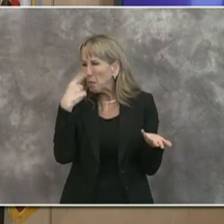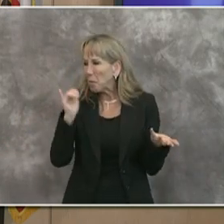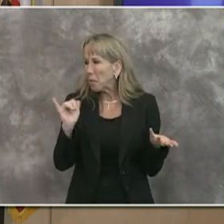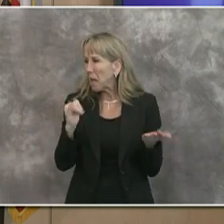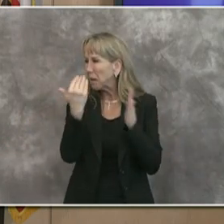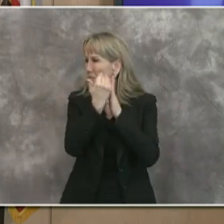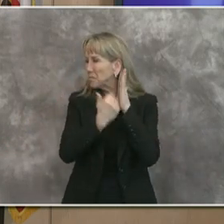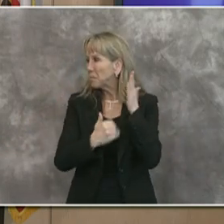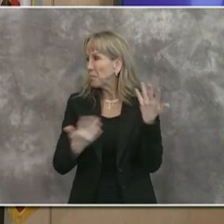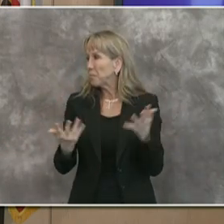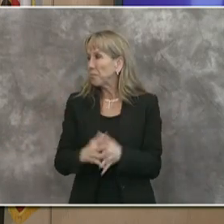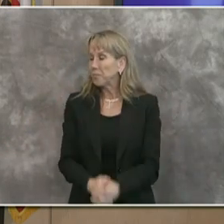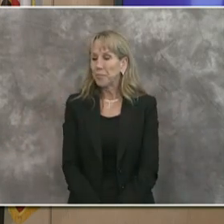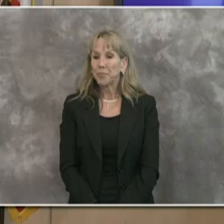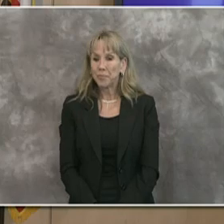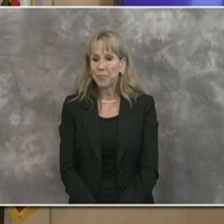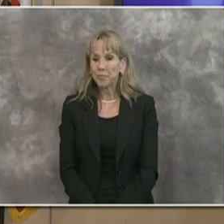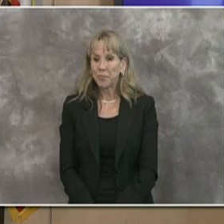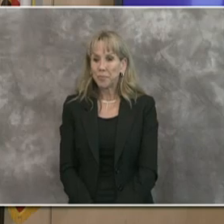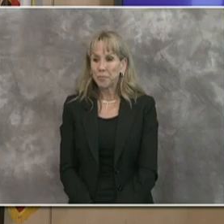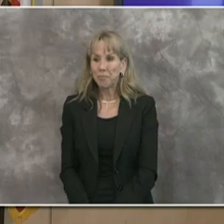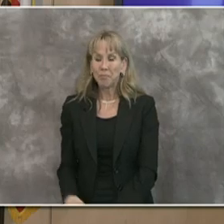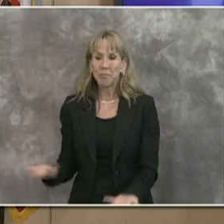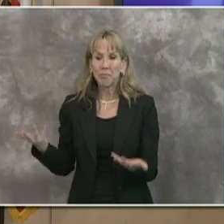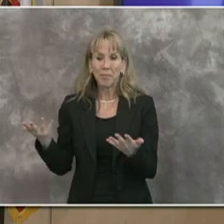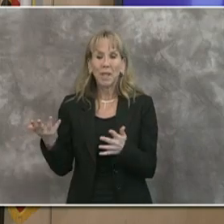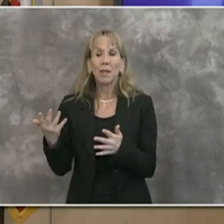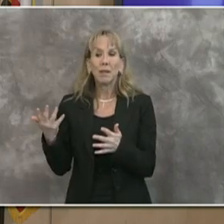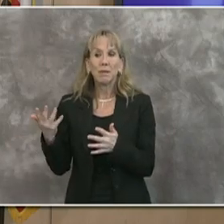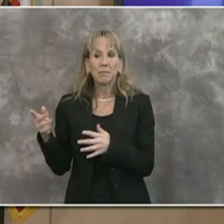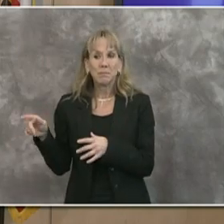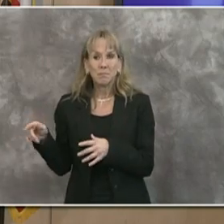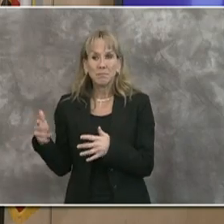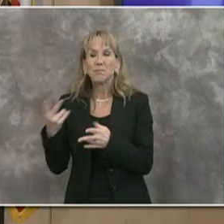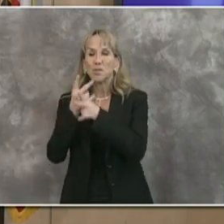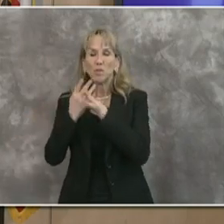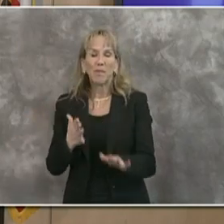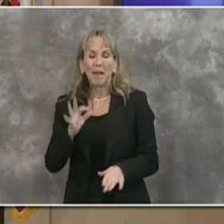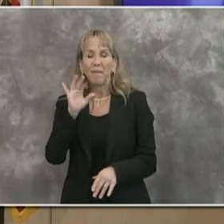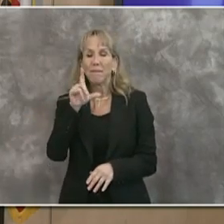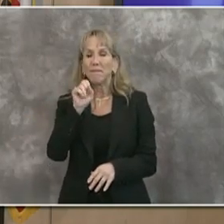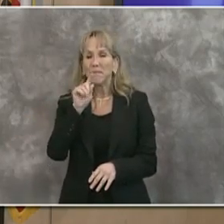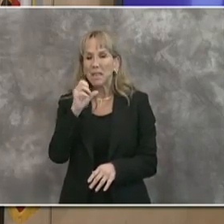I think we'll have Supervisor Fletcher respond.